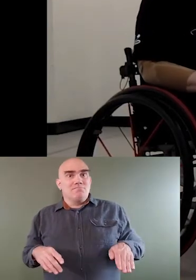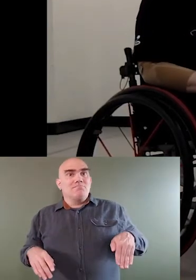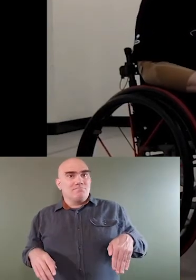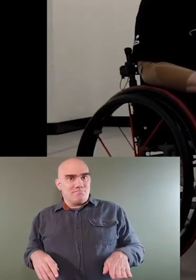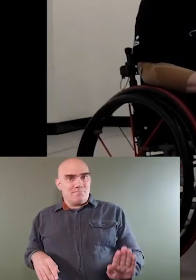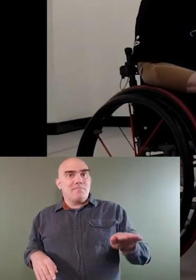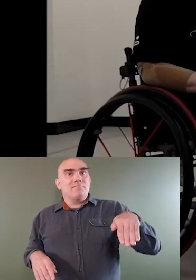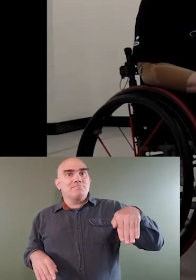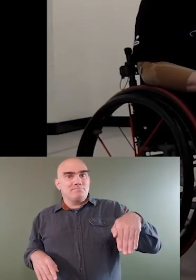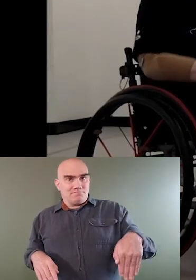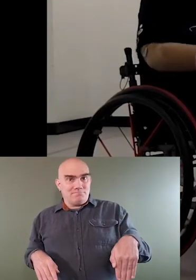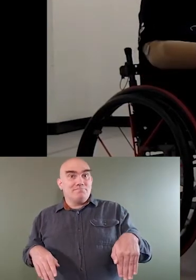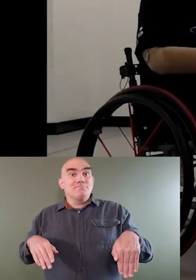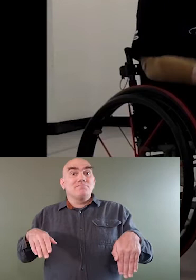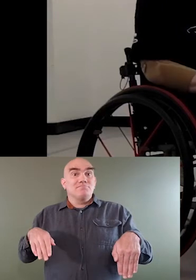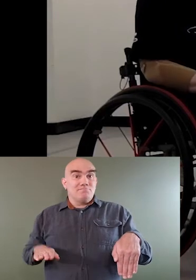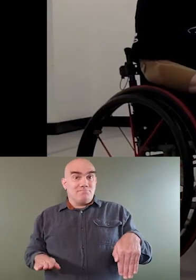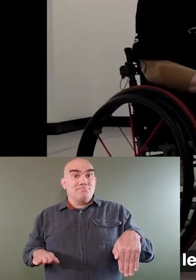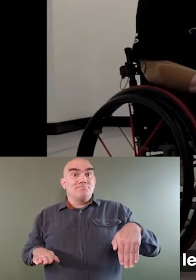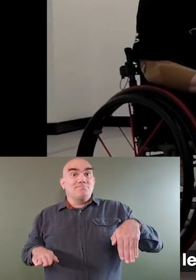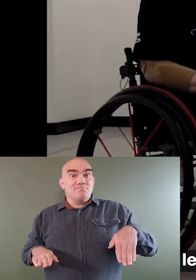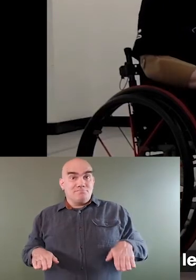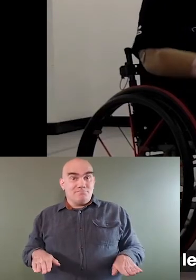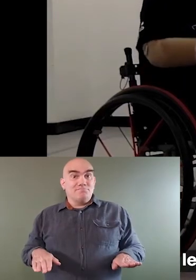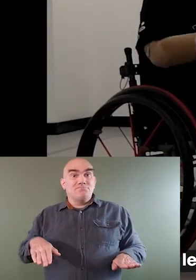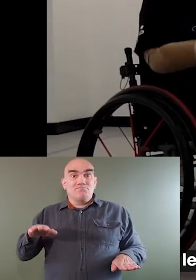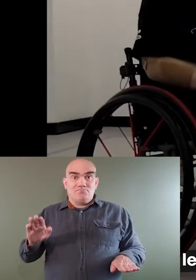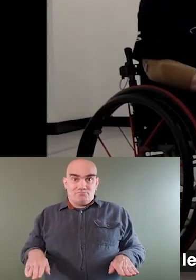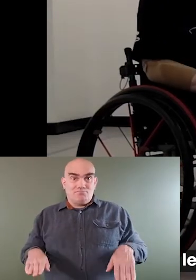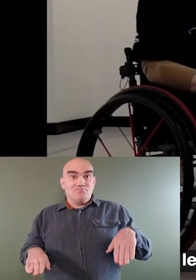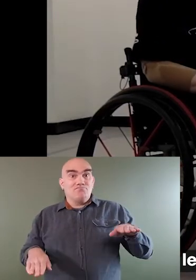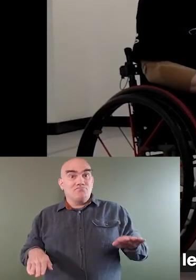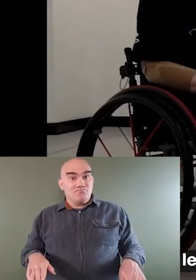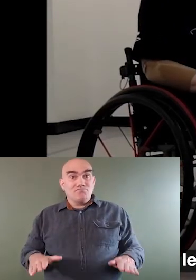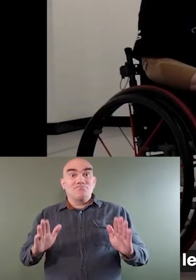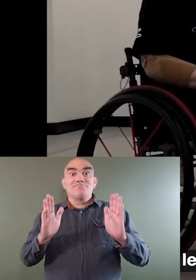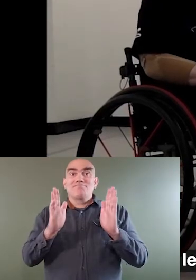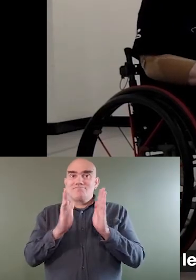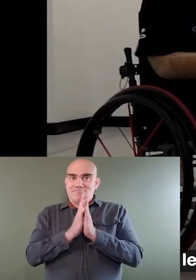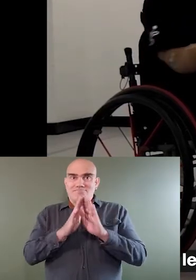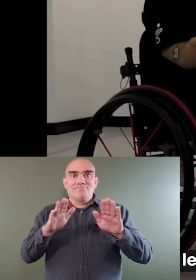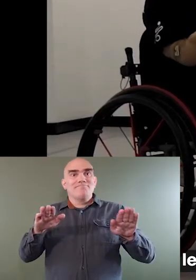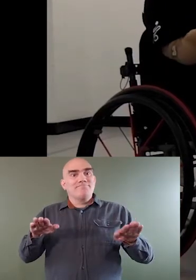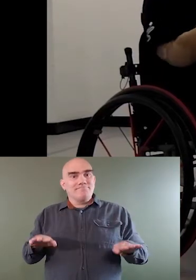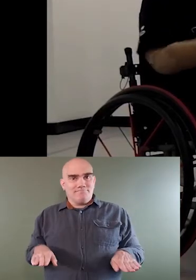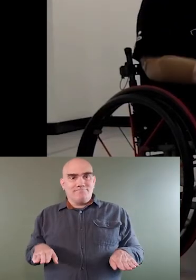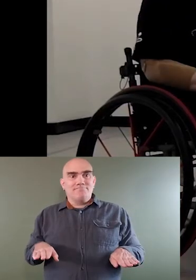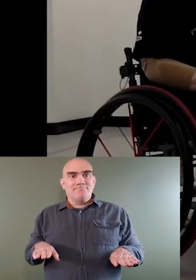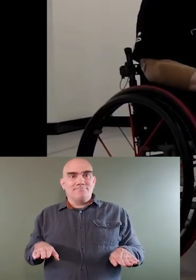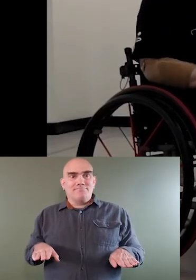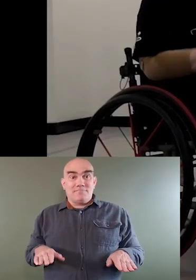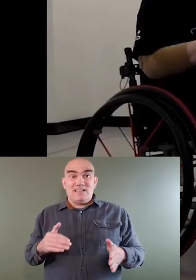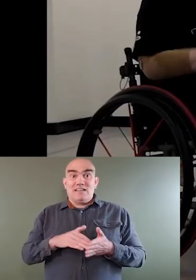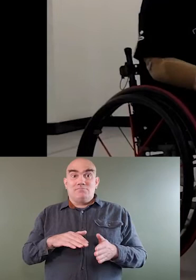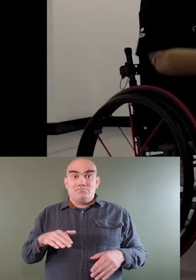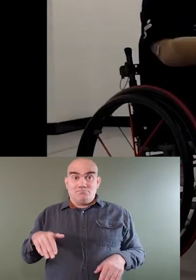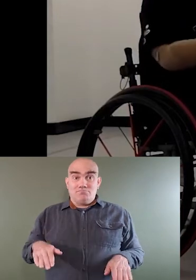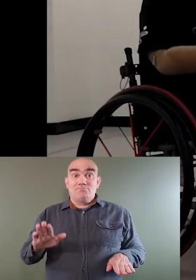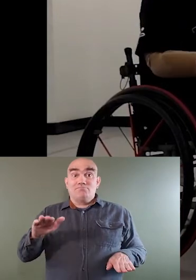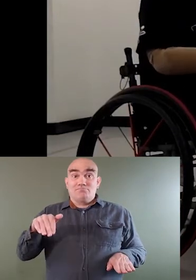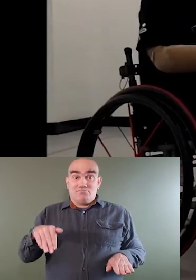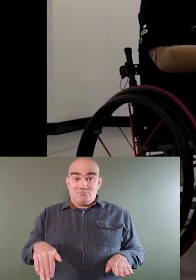side. Left, right heel, stamp right, stamp left, clap, down again.